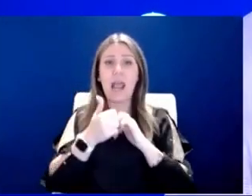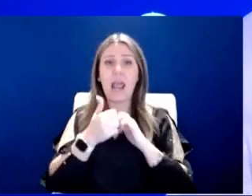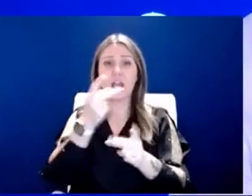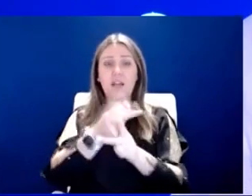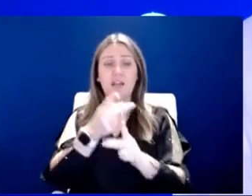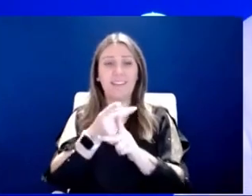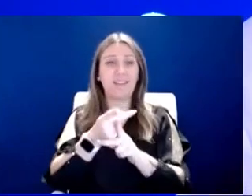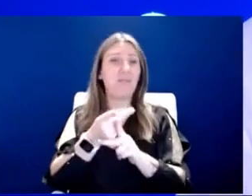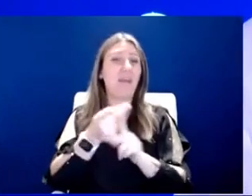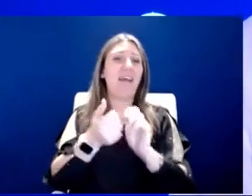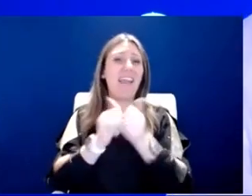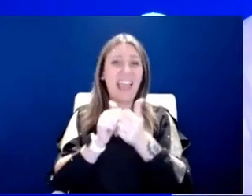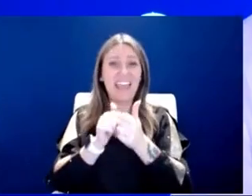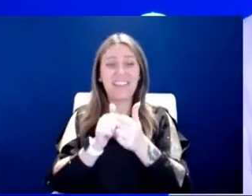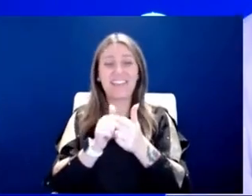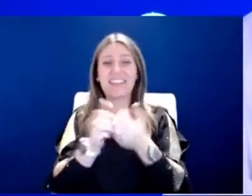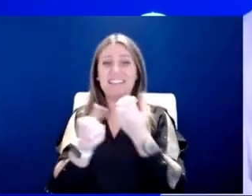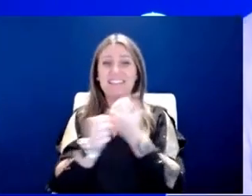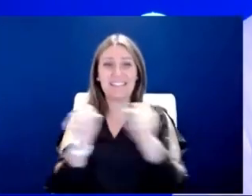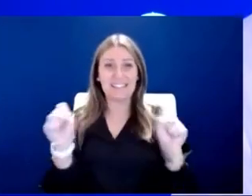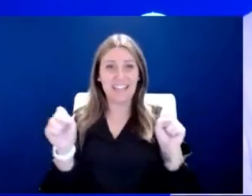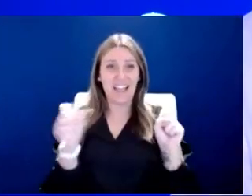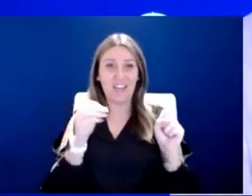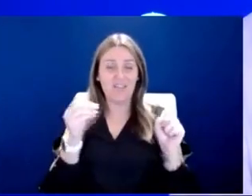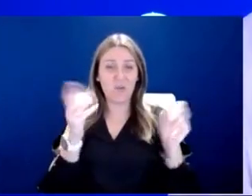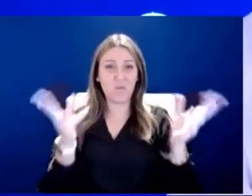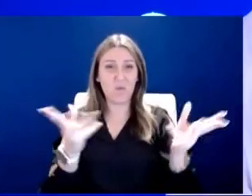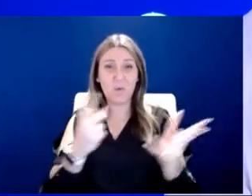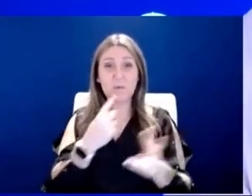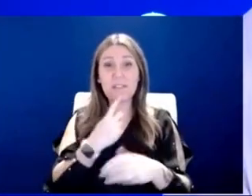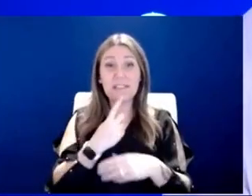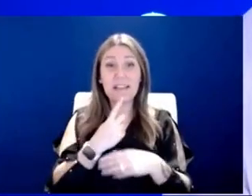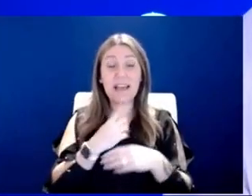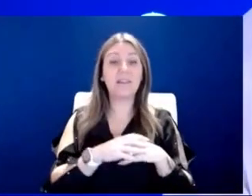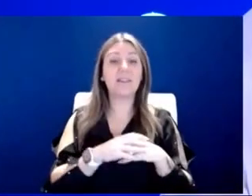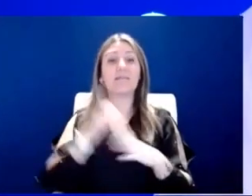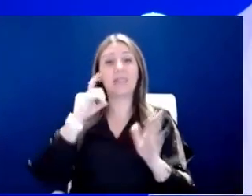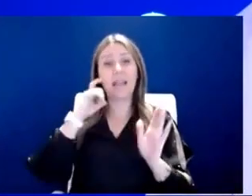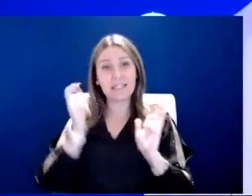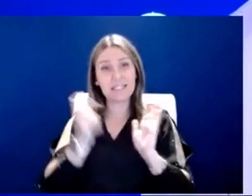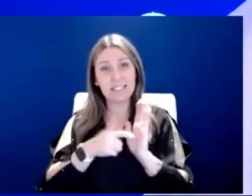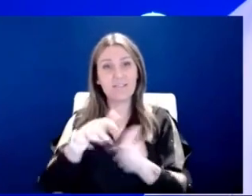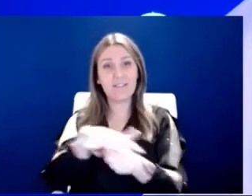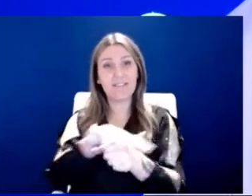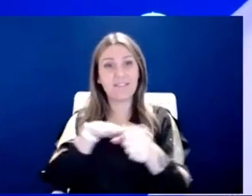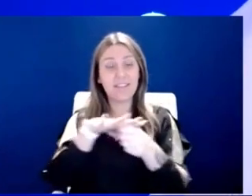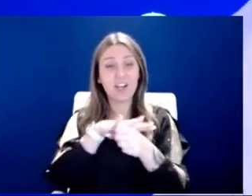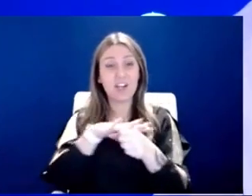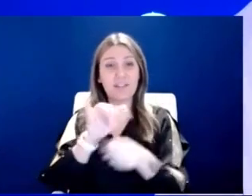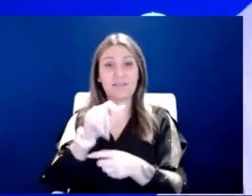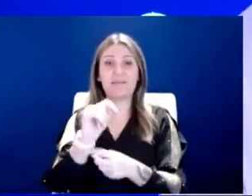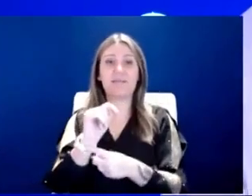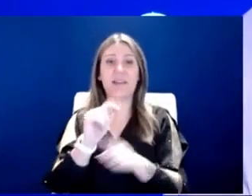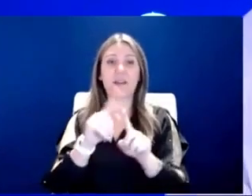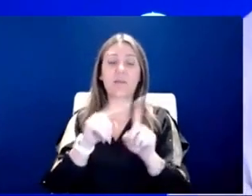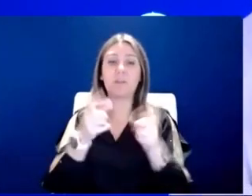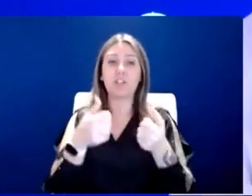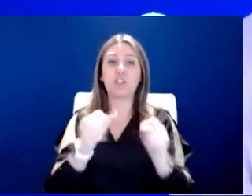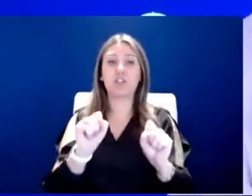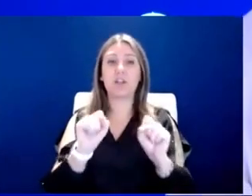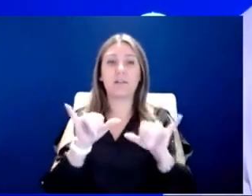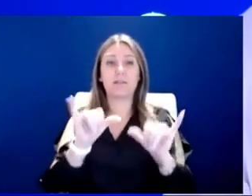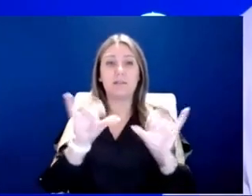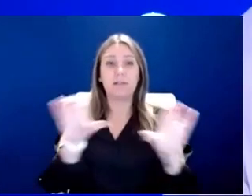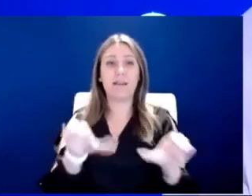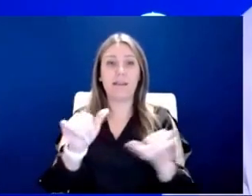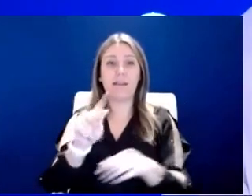And the way to do that is what was said, identify those areas that you're at, but try to stay active. But the best thing to do also is